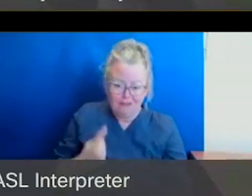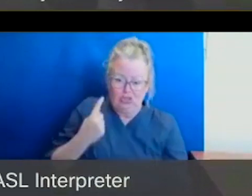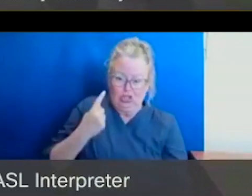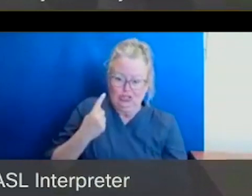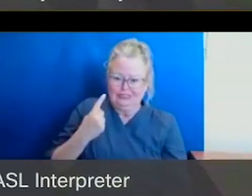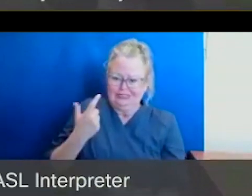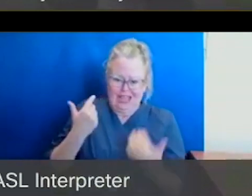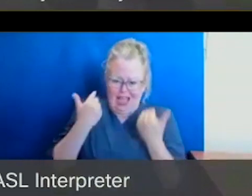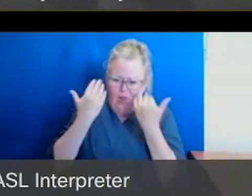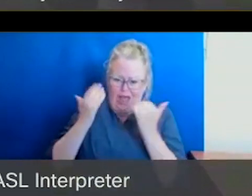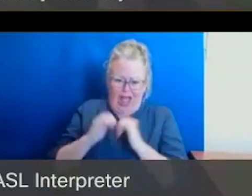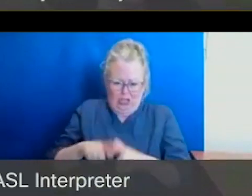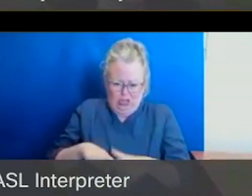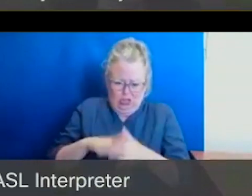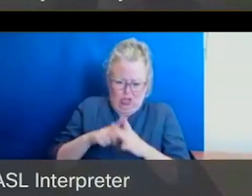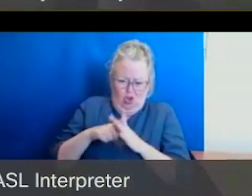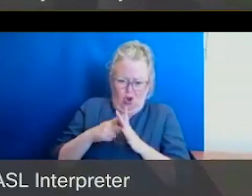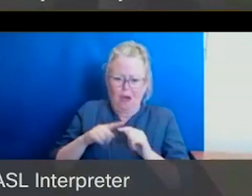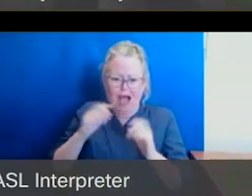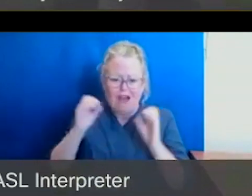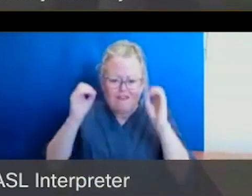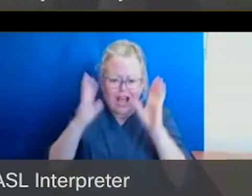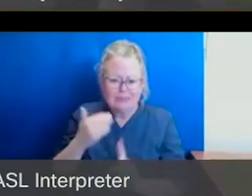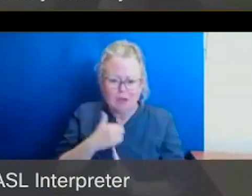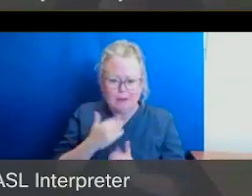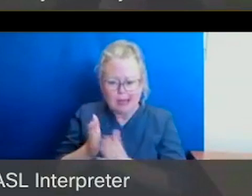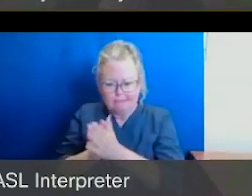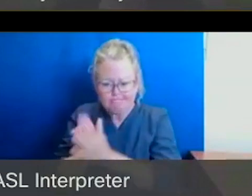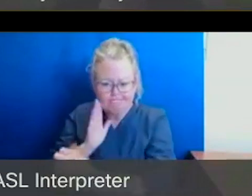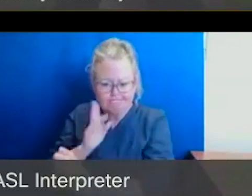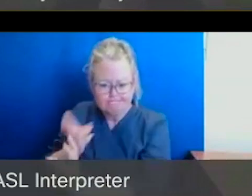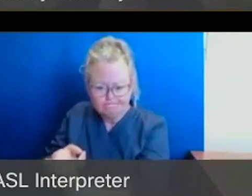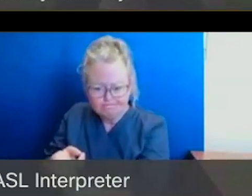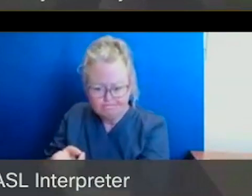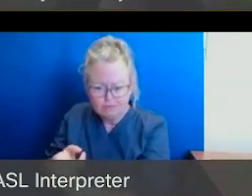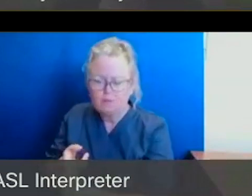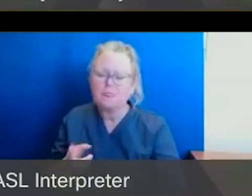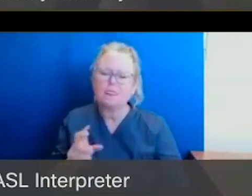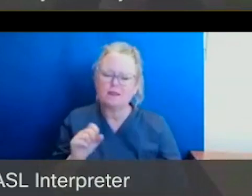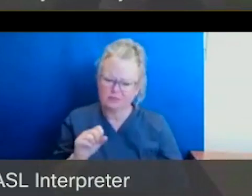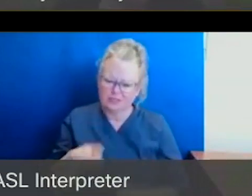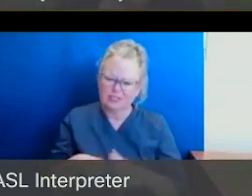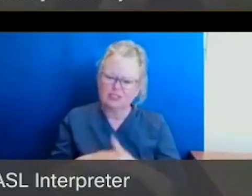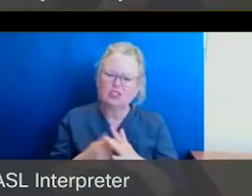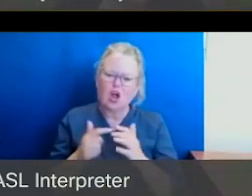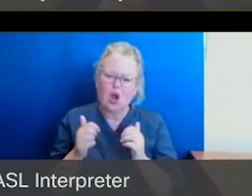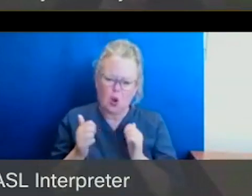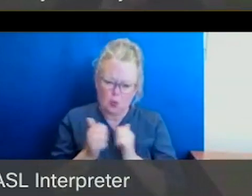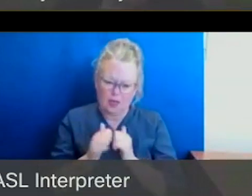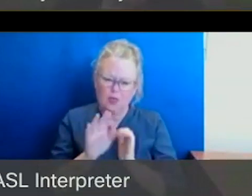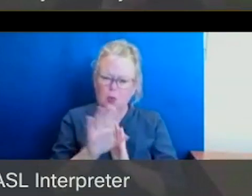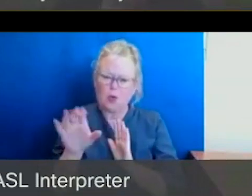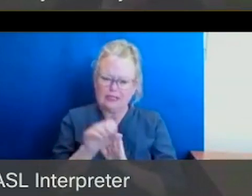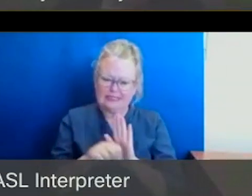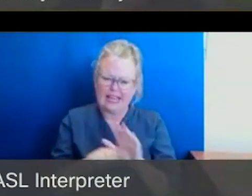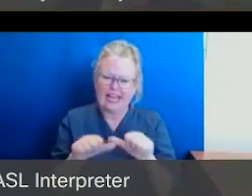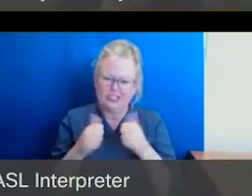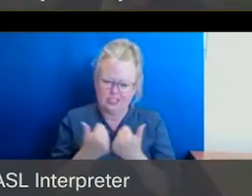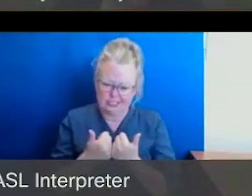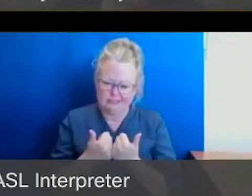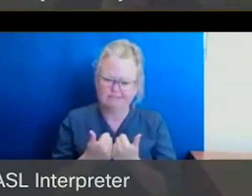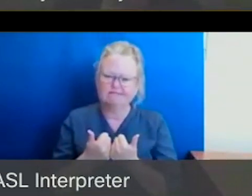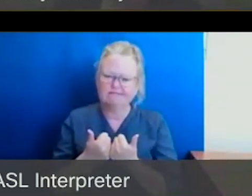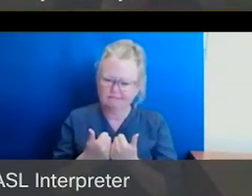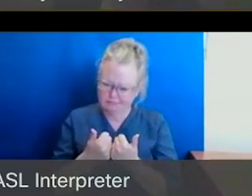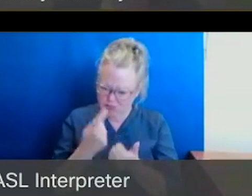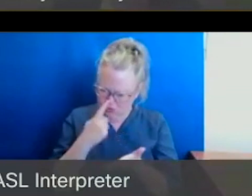start? I would really start with the state education agency websites to figure out